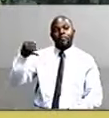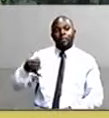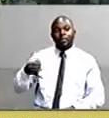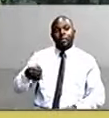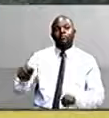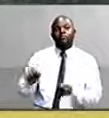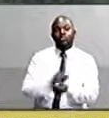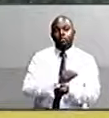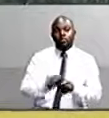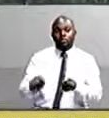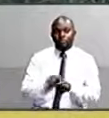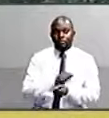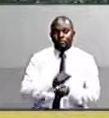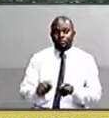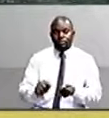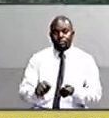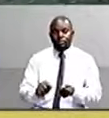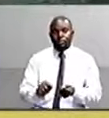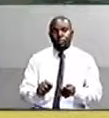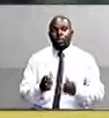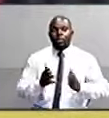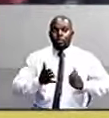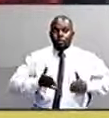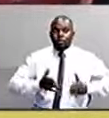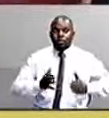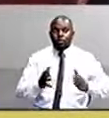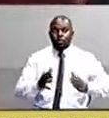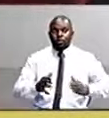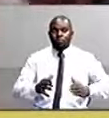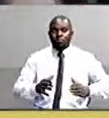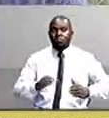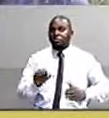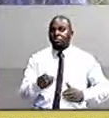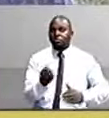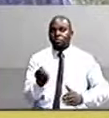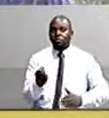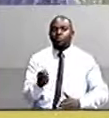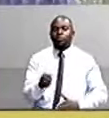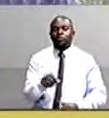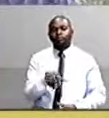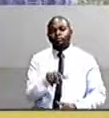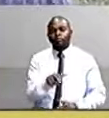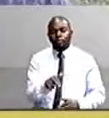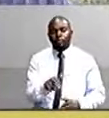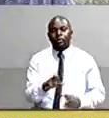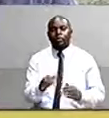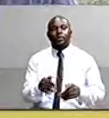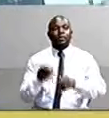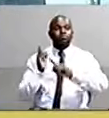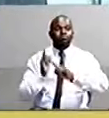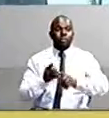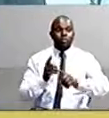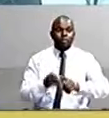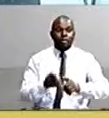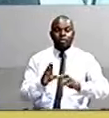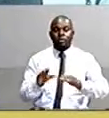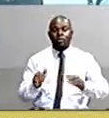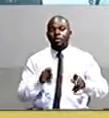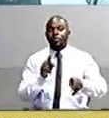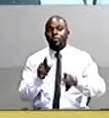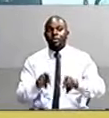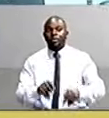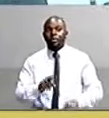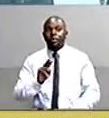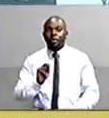destroyed, and roads were impassable. A blame which residents of